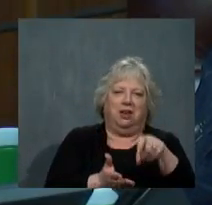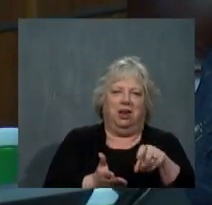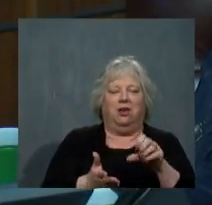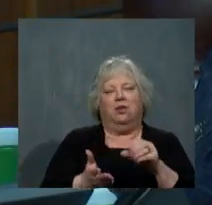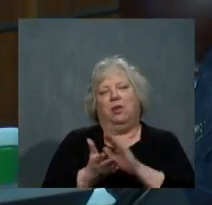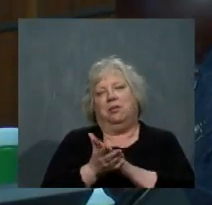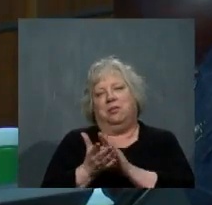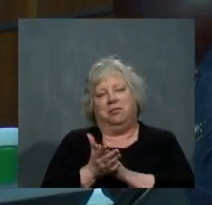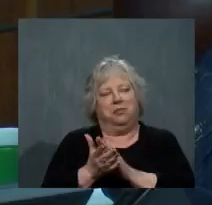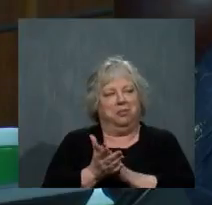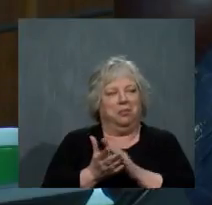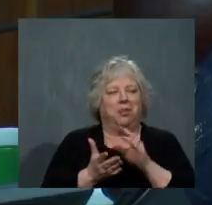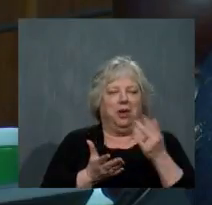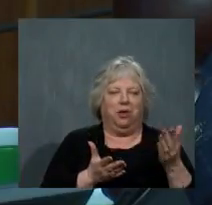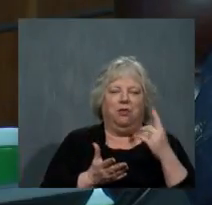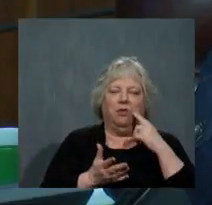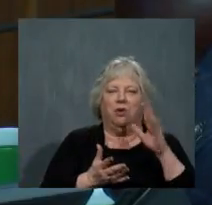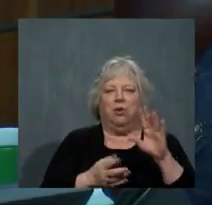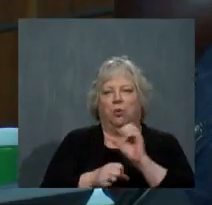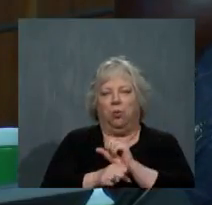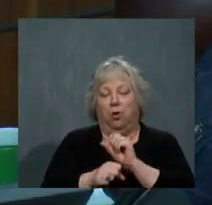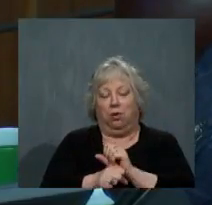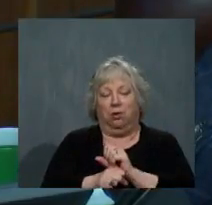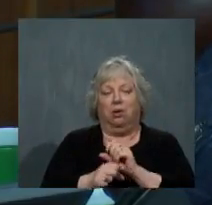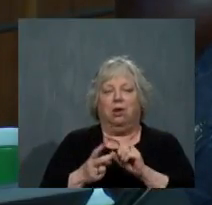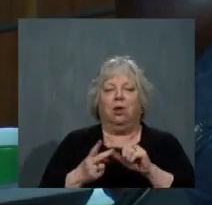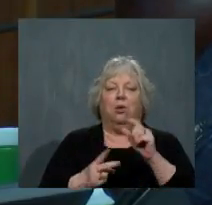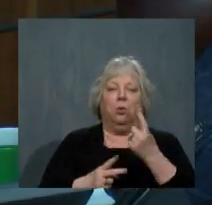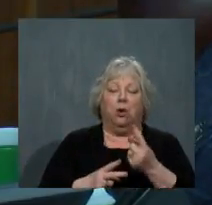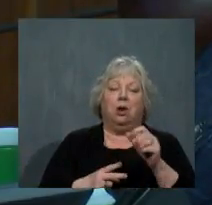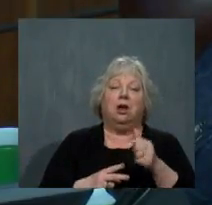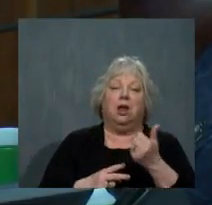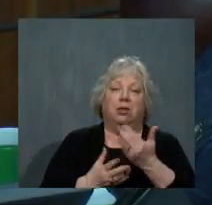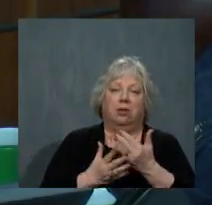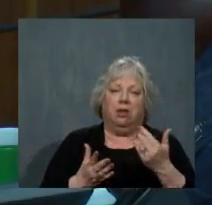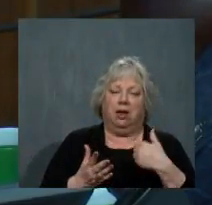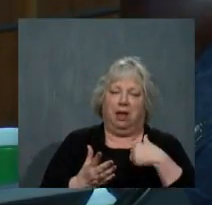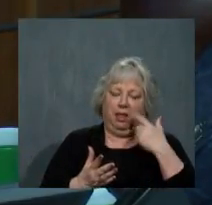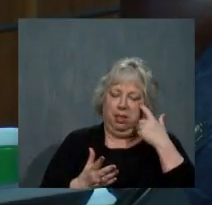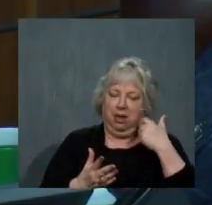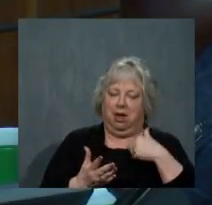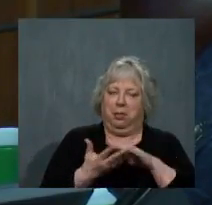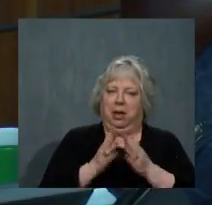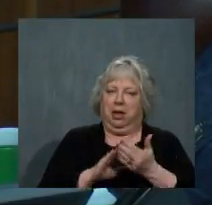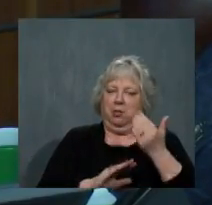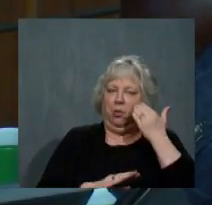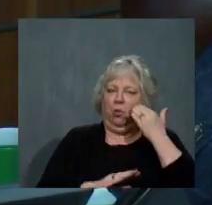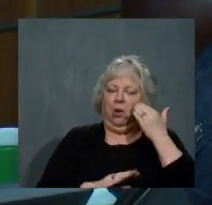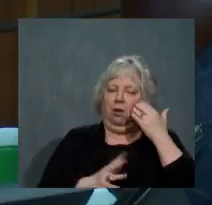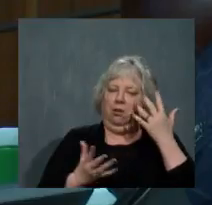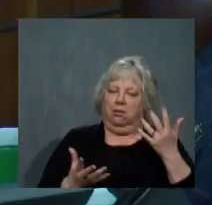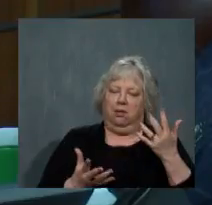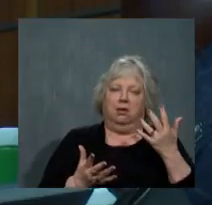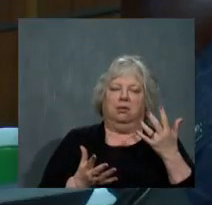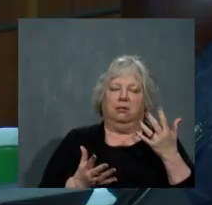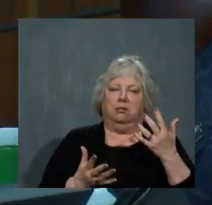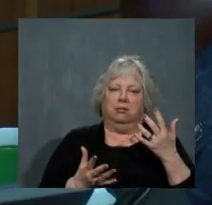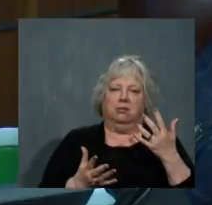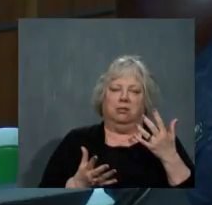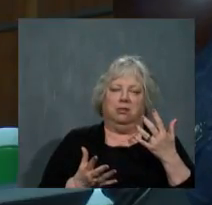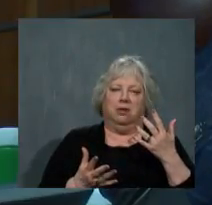efforts to plugging them in. I think one of the other things I think that I had become aware of before that was just the fact